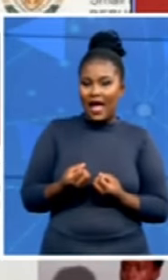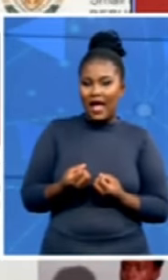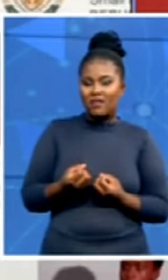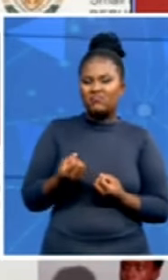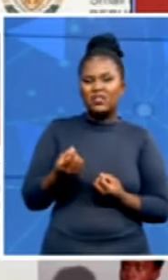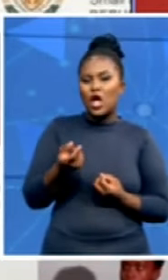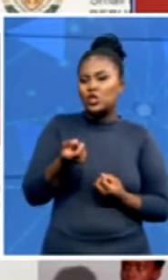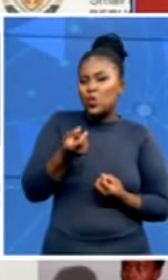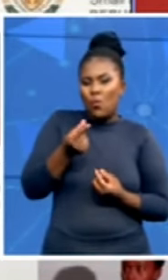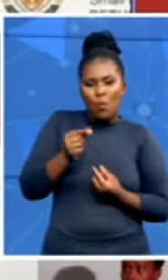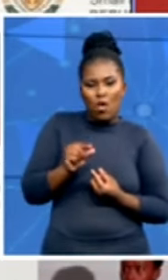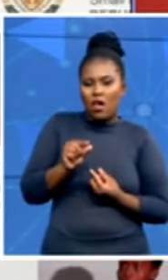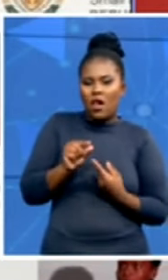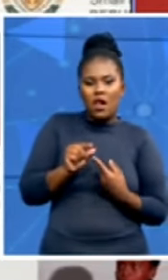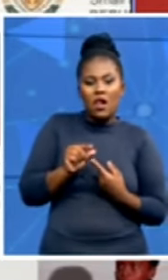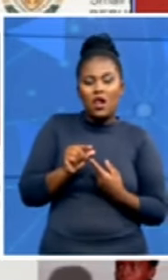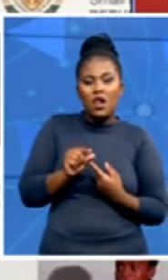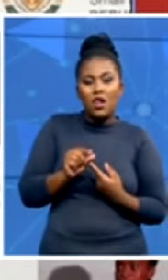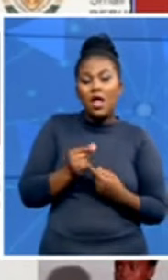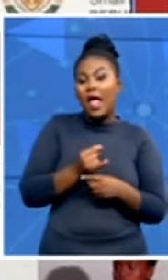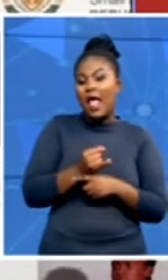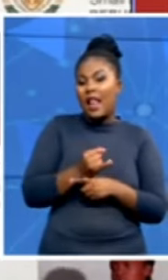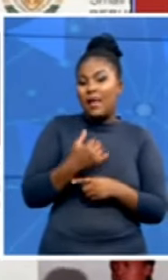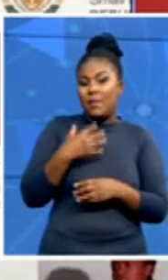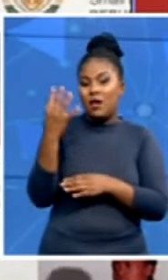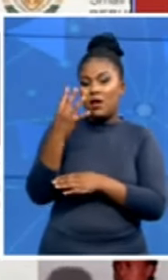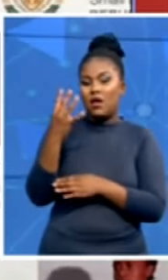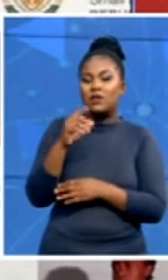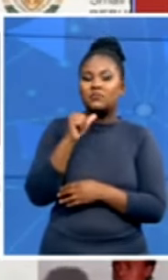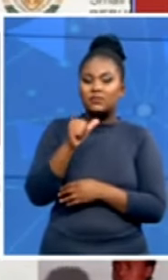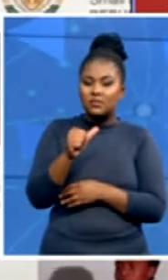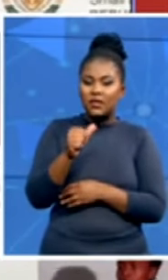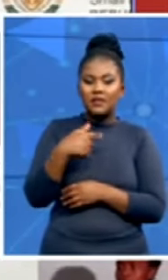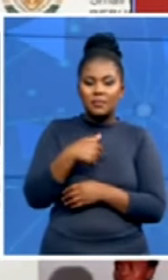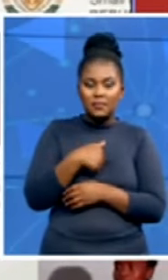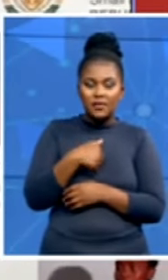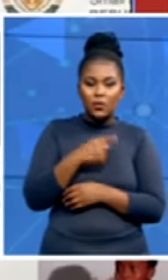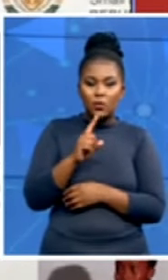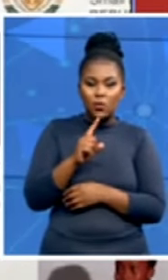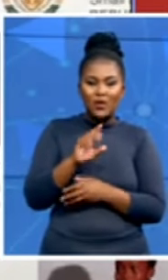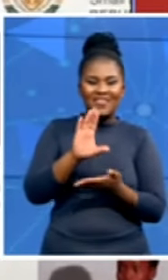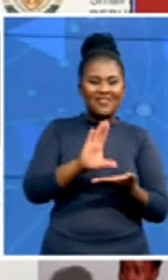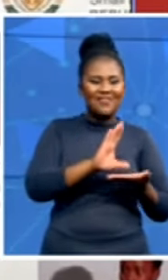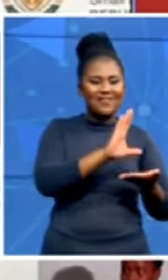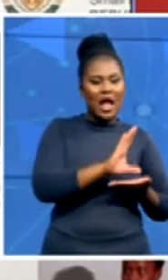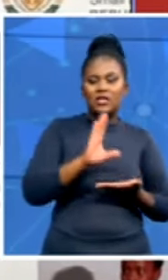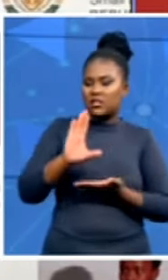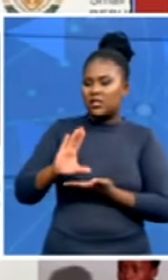again in my statement, I spoke to the coordination of all the funding mechanisms, especially